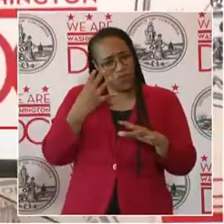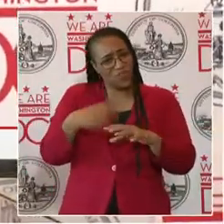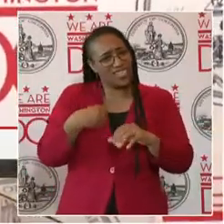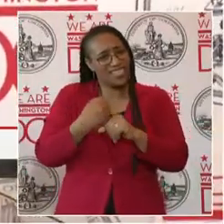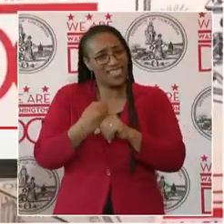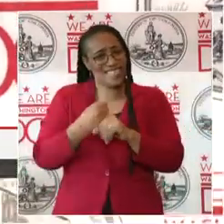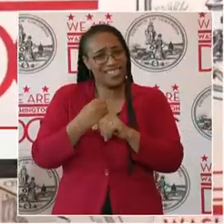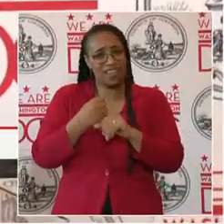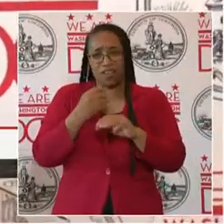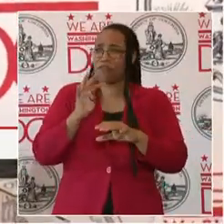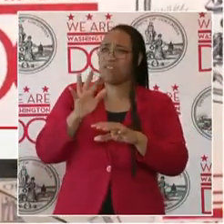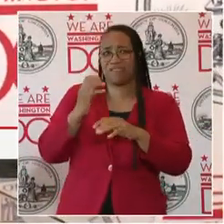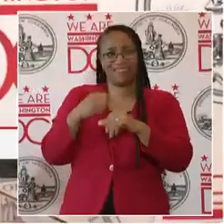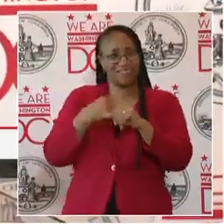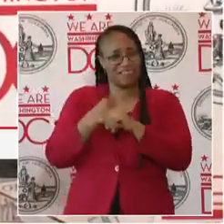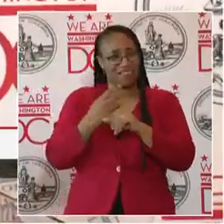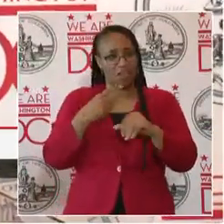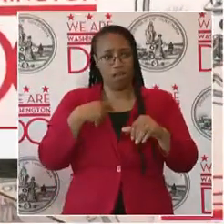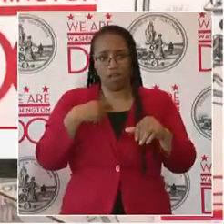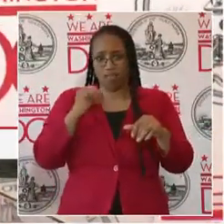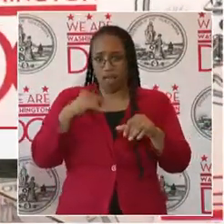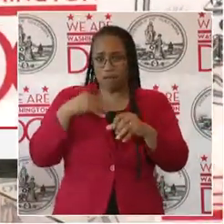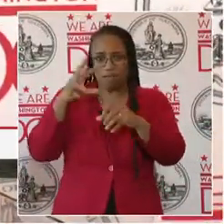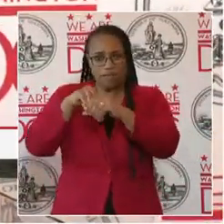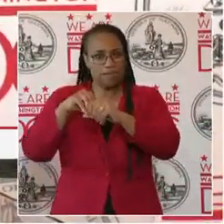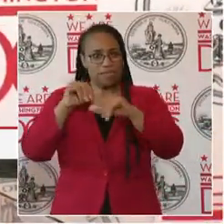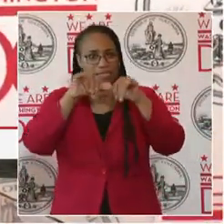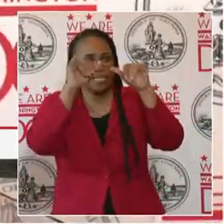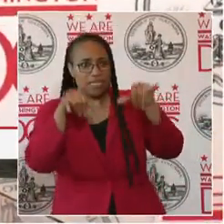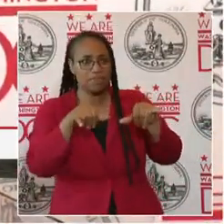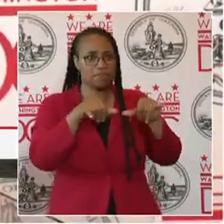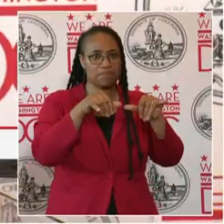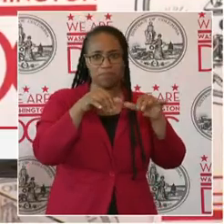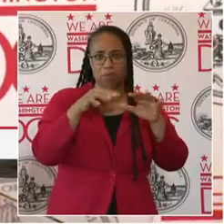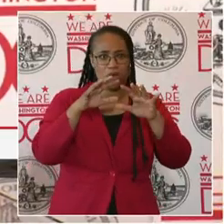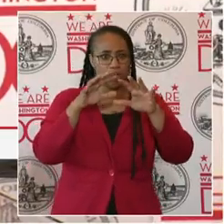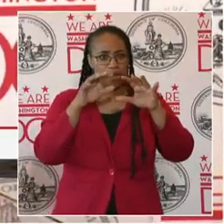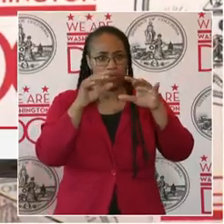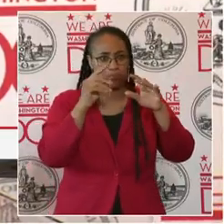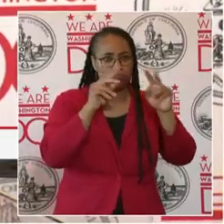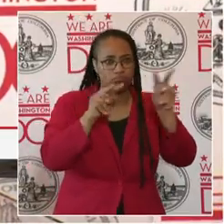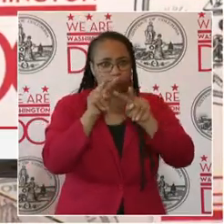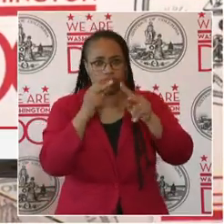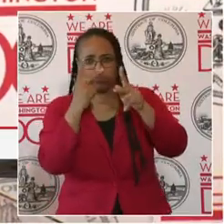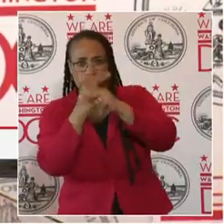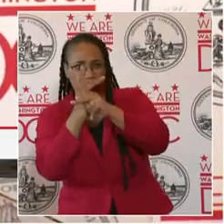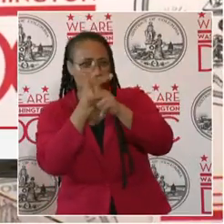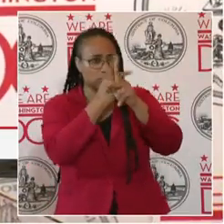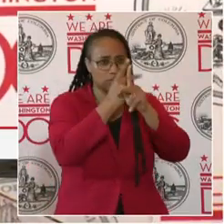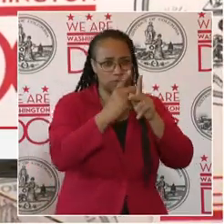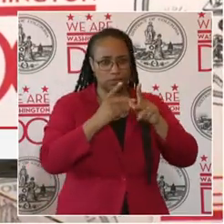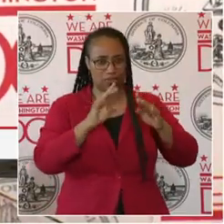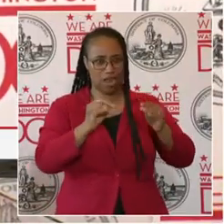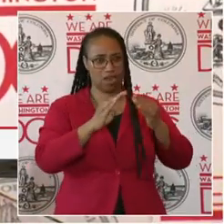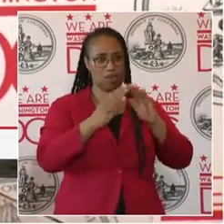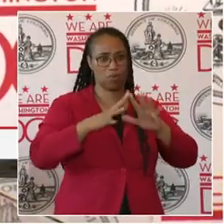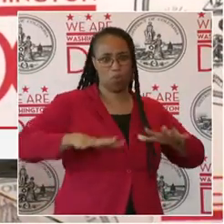been with your station 24 years, and I get to see what's happening throughout 3 jurisdictions. You guys, we have a